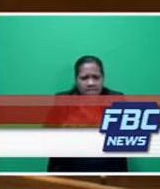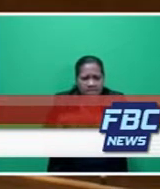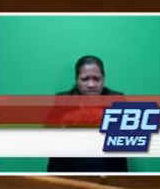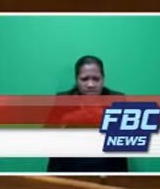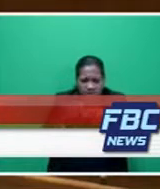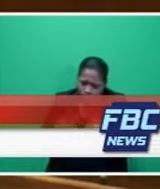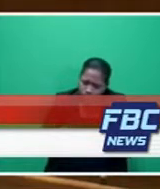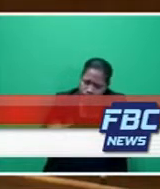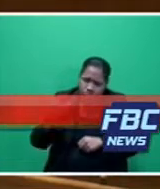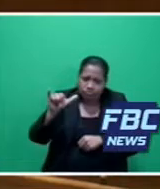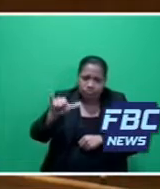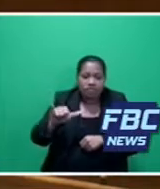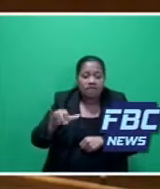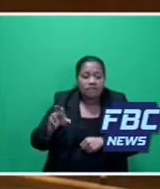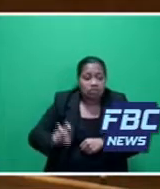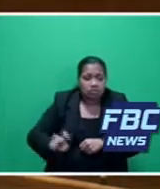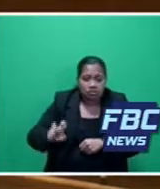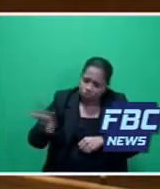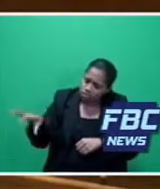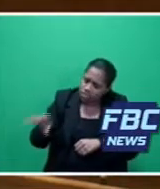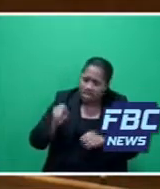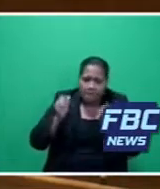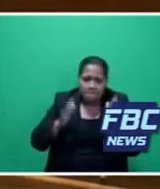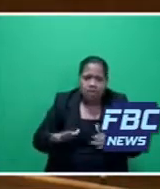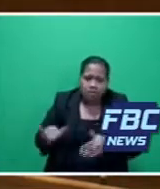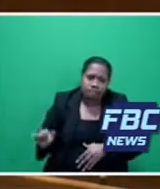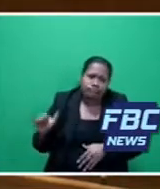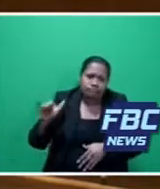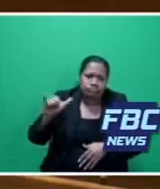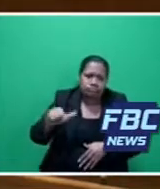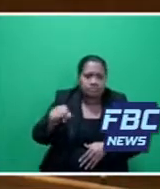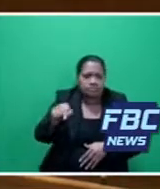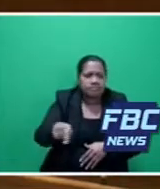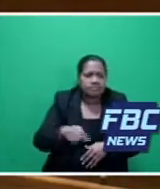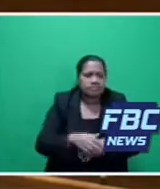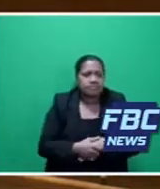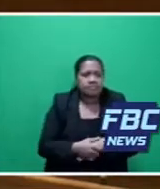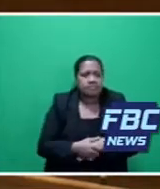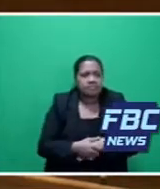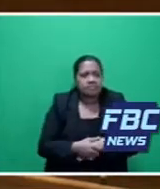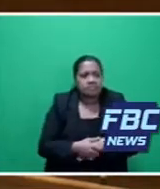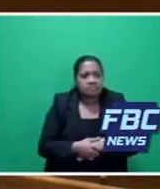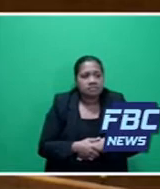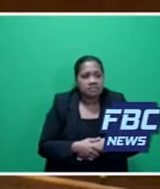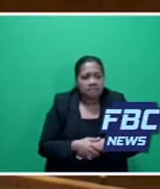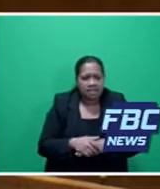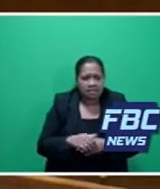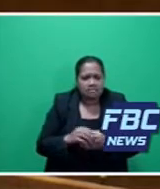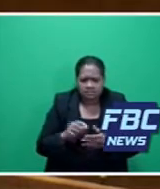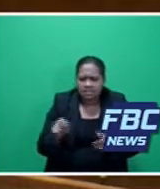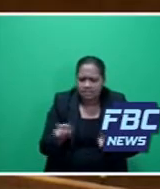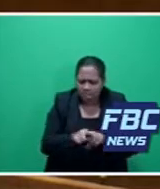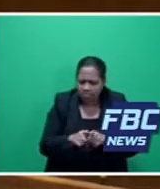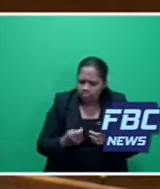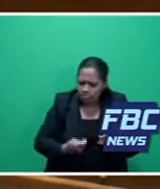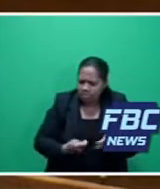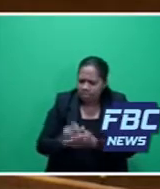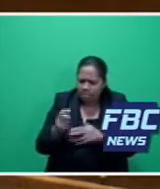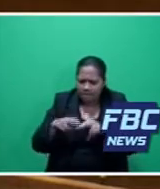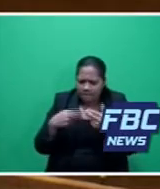transport Mr. Ngaras' body to Mabana and funded the transportation of his family to Unumbalagu by